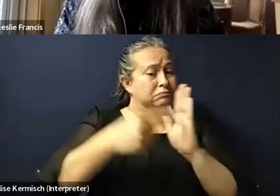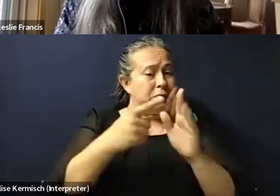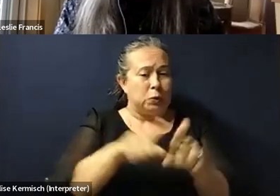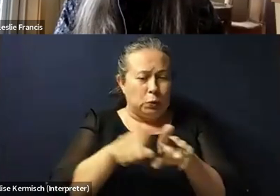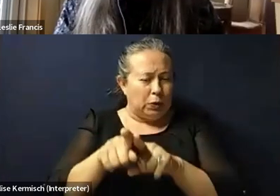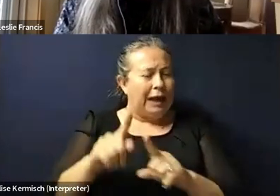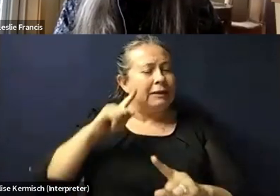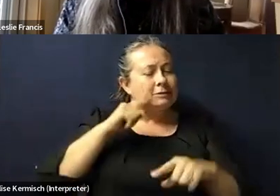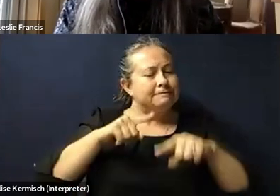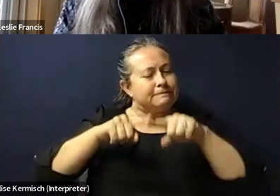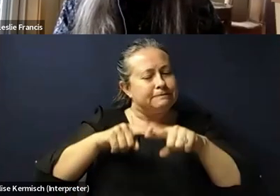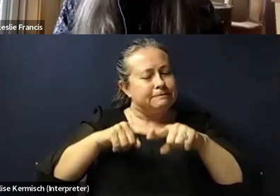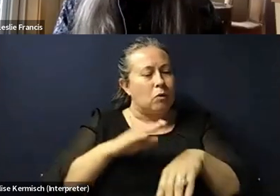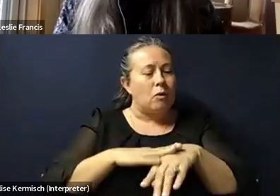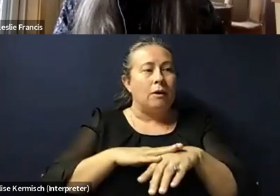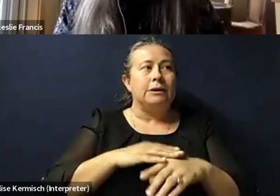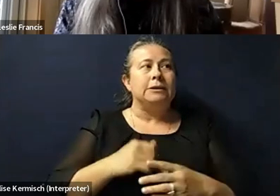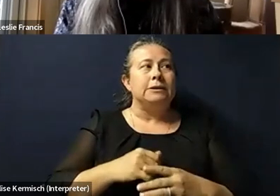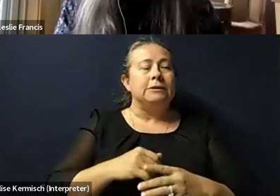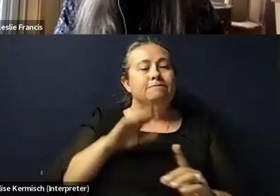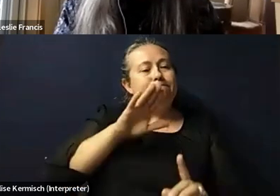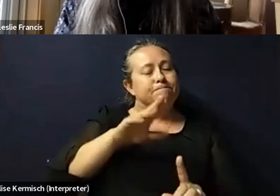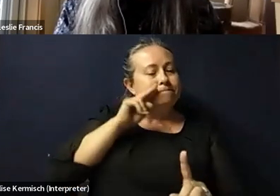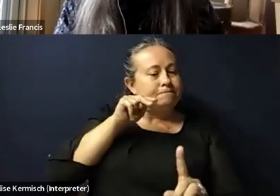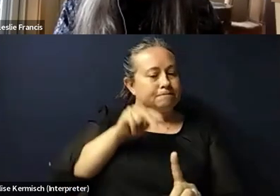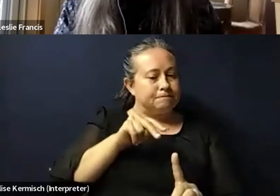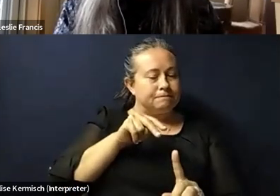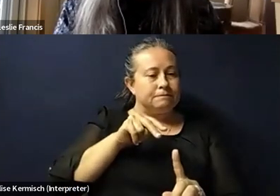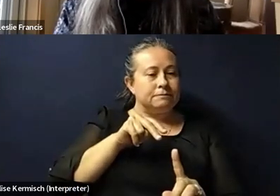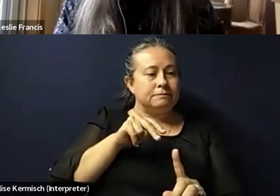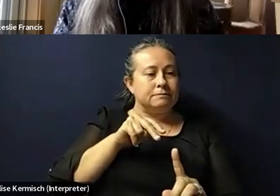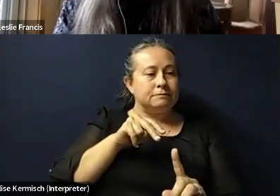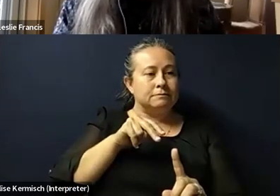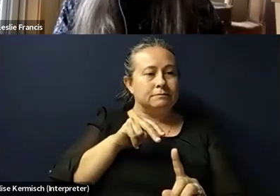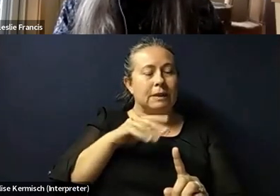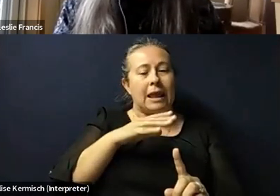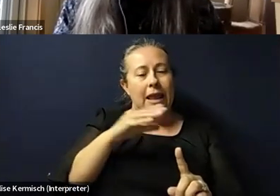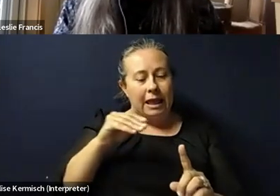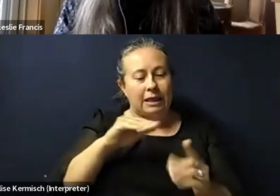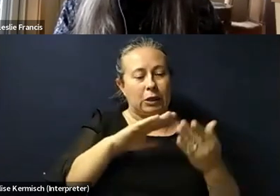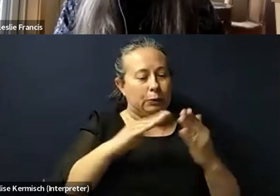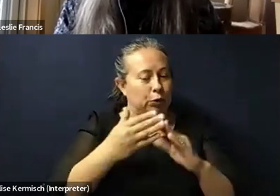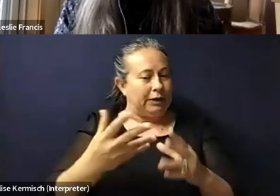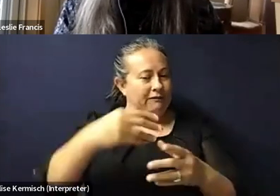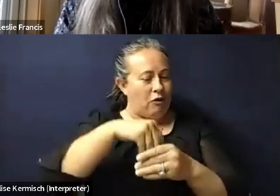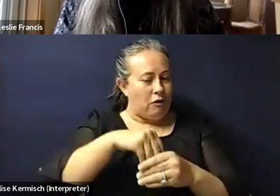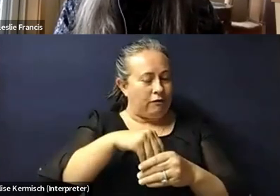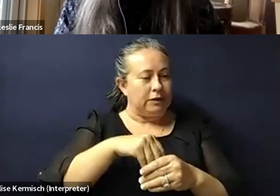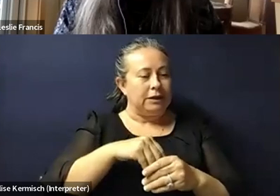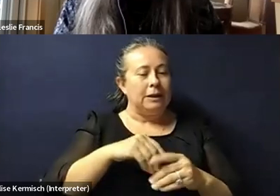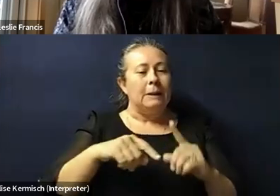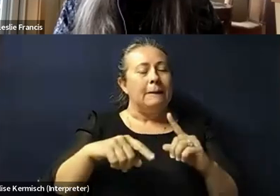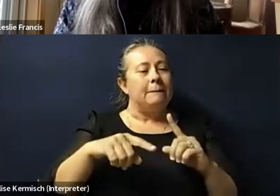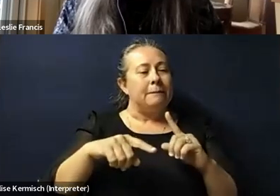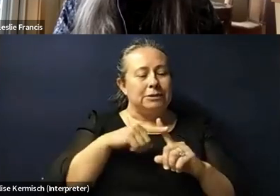really just depends on your perspective and the community involved. And it really is a conversation that